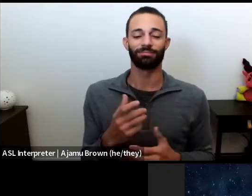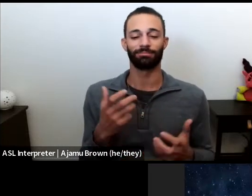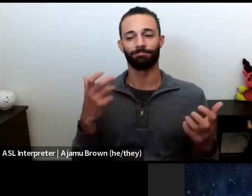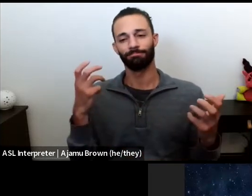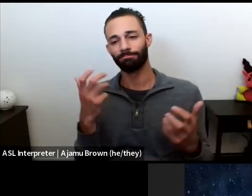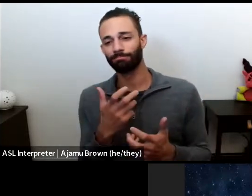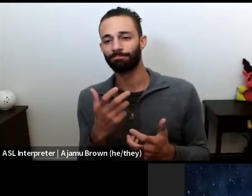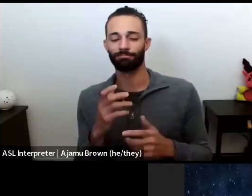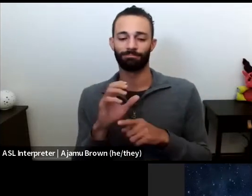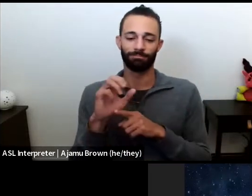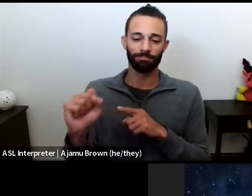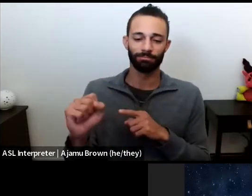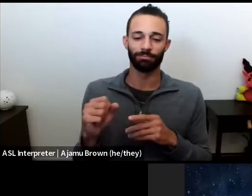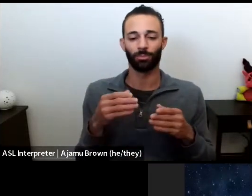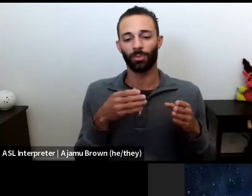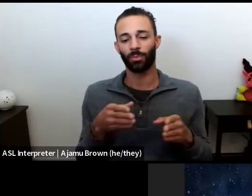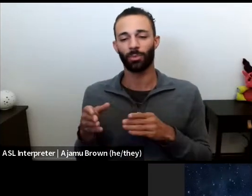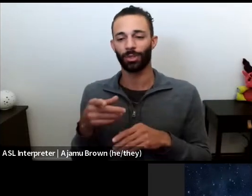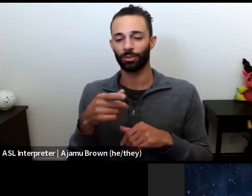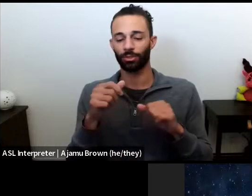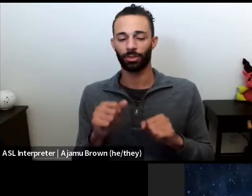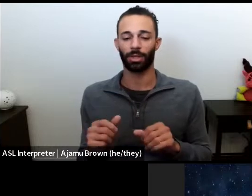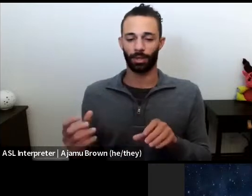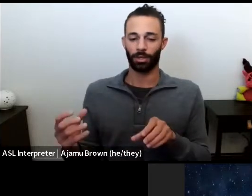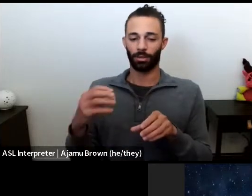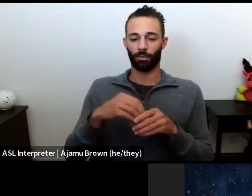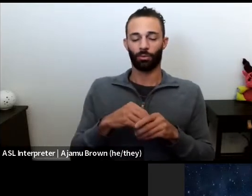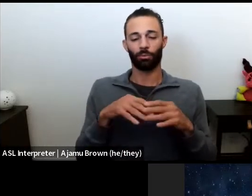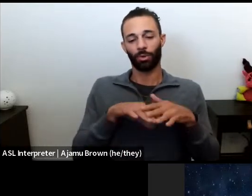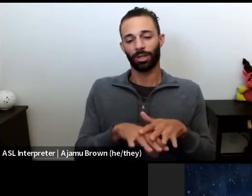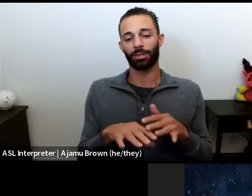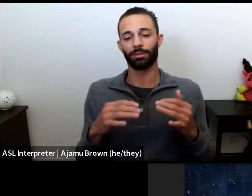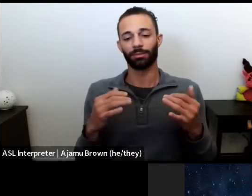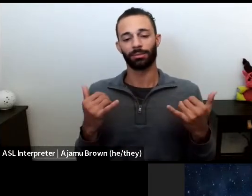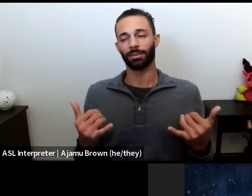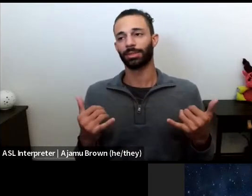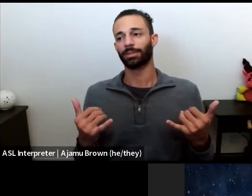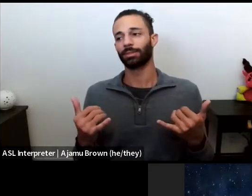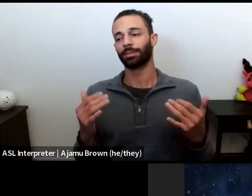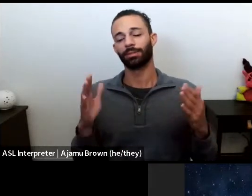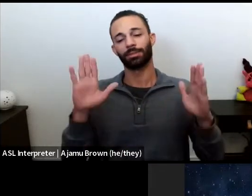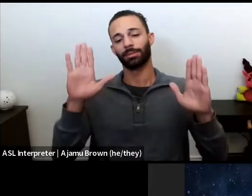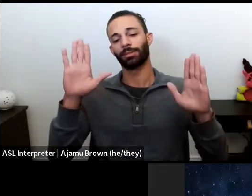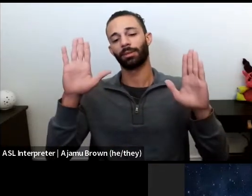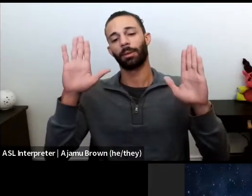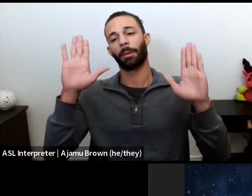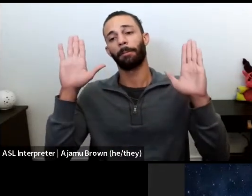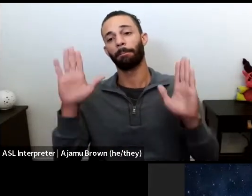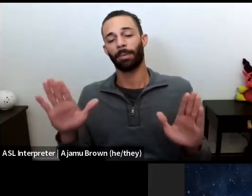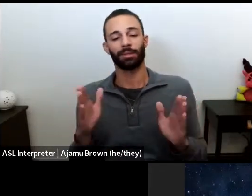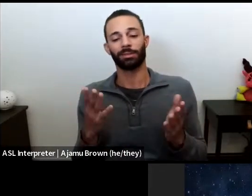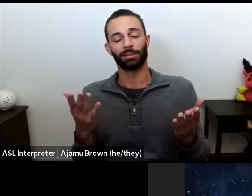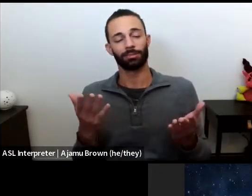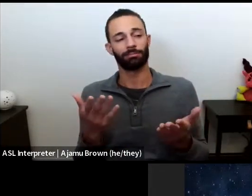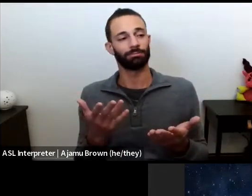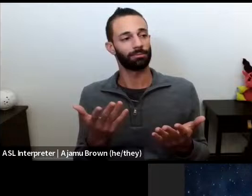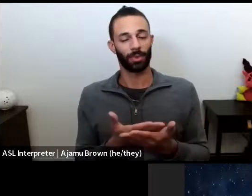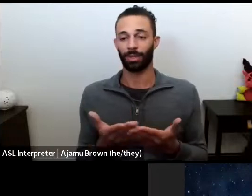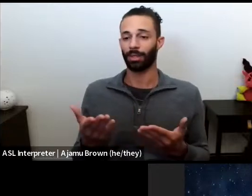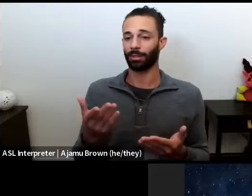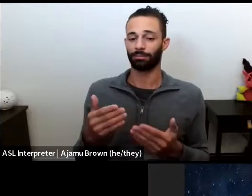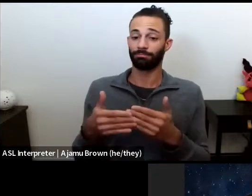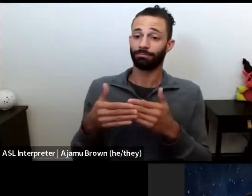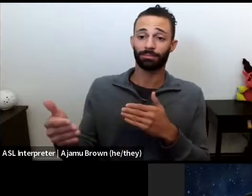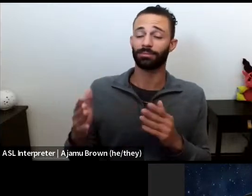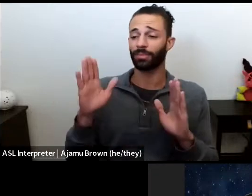you can incorporate this, the amazing things that will come out of